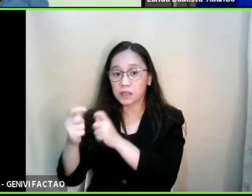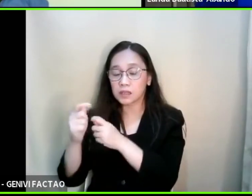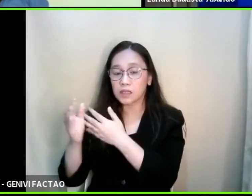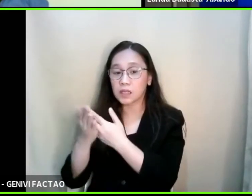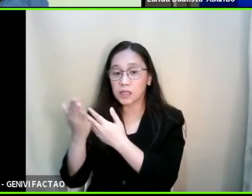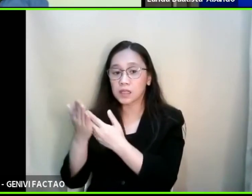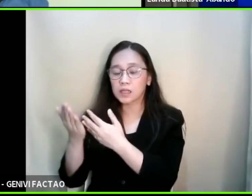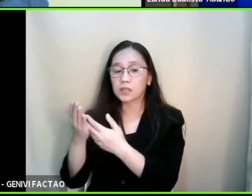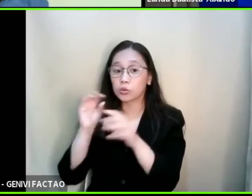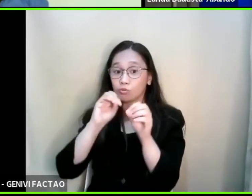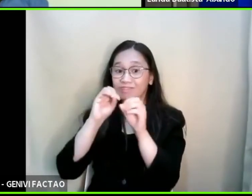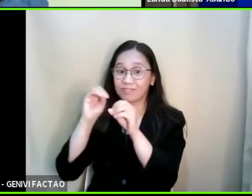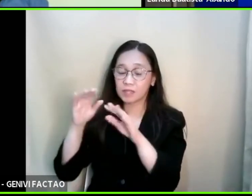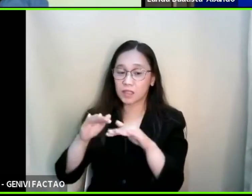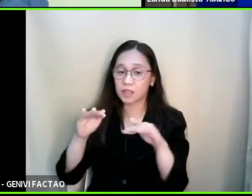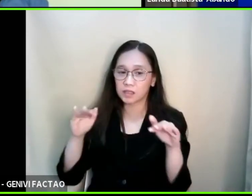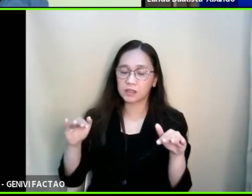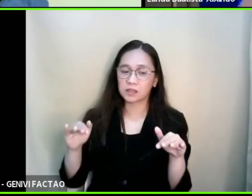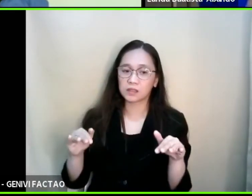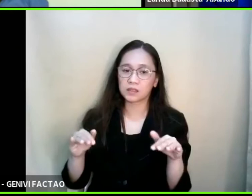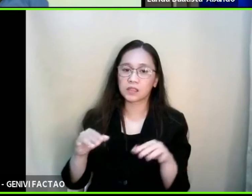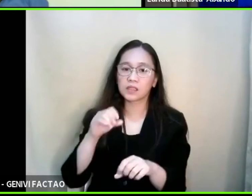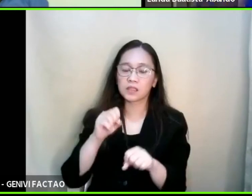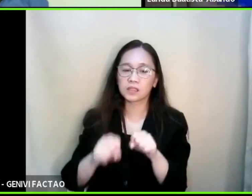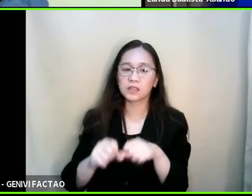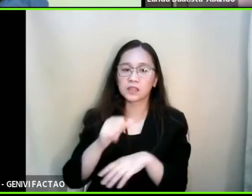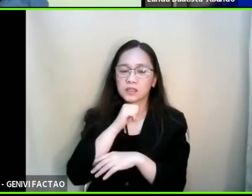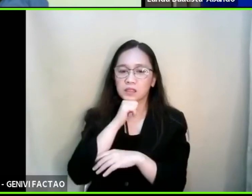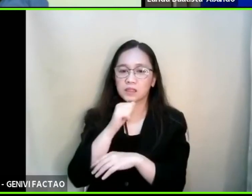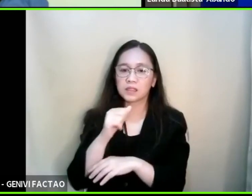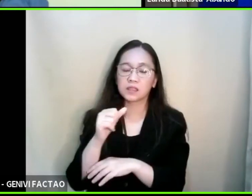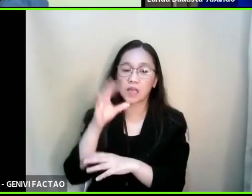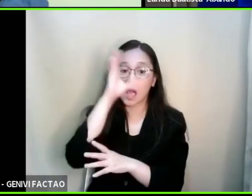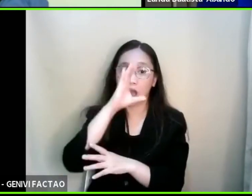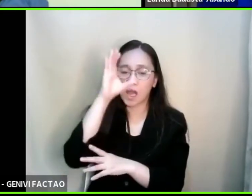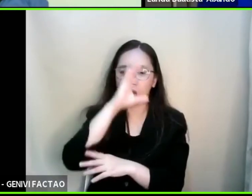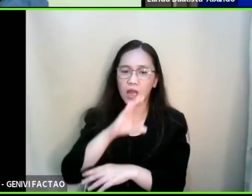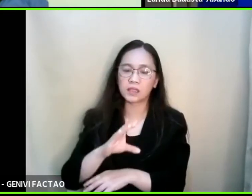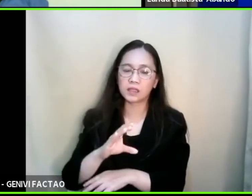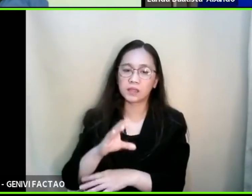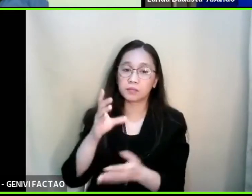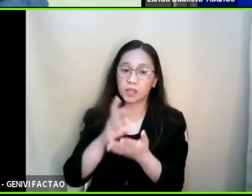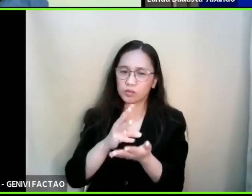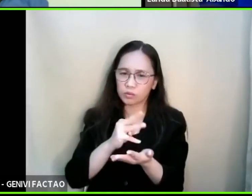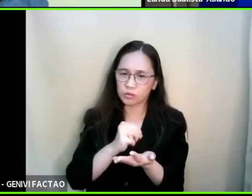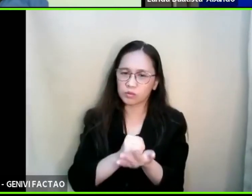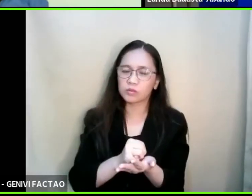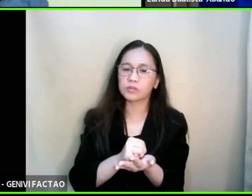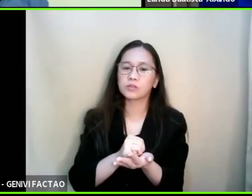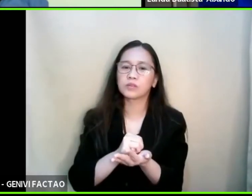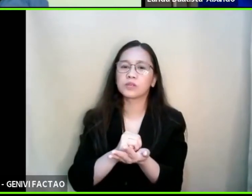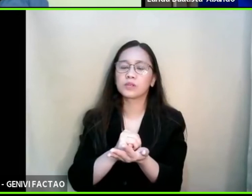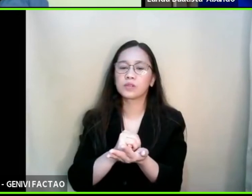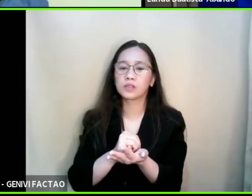If parang kumbaga we don't have to reinvent the wheel na hahanap tayo ng curriculum that's